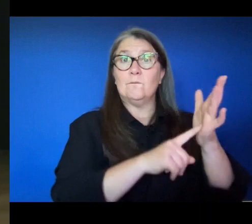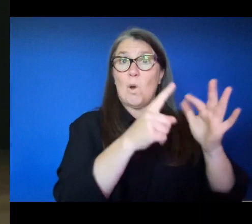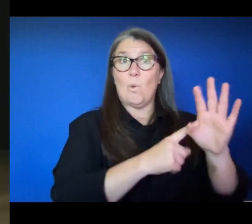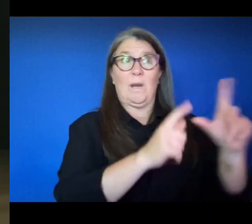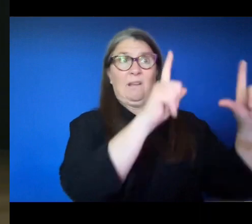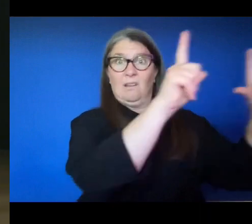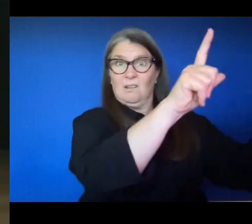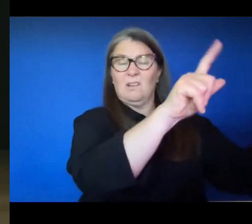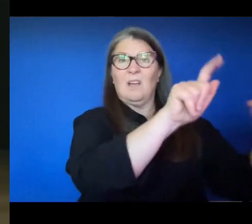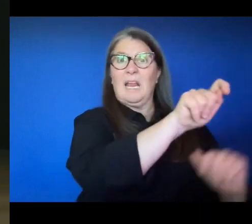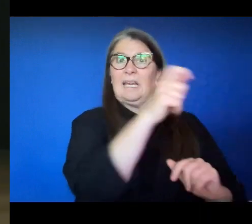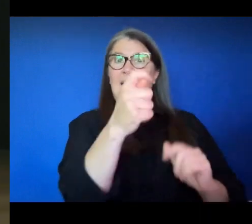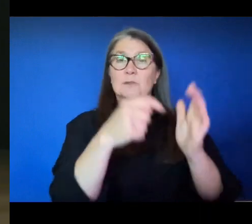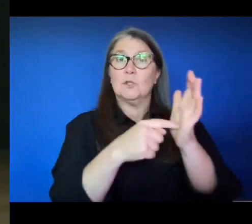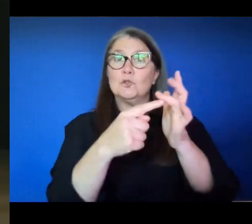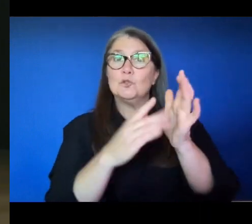Roberts painting, and